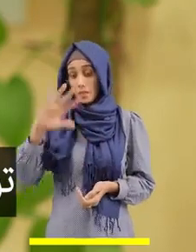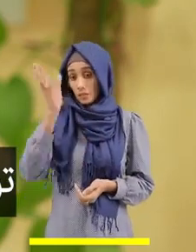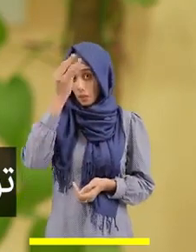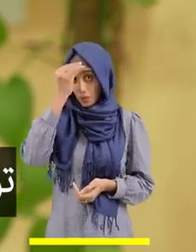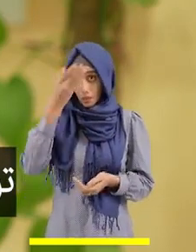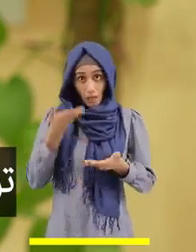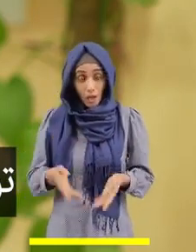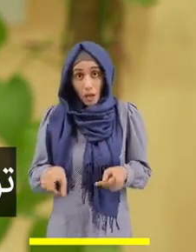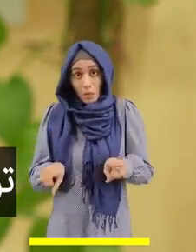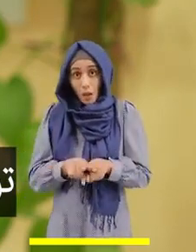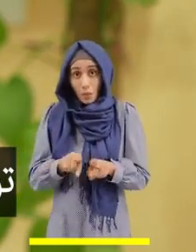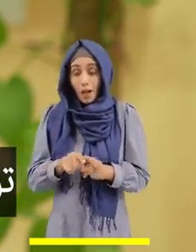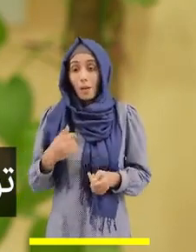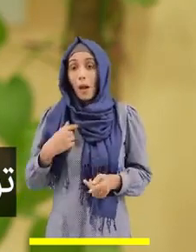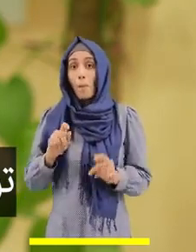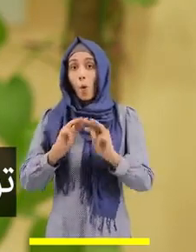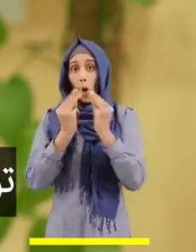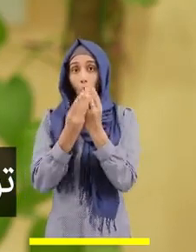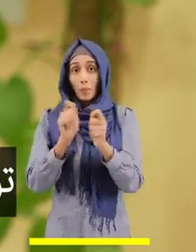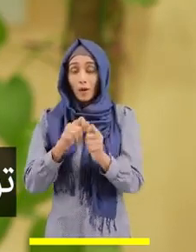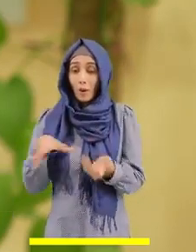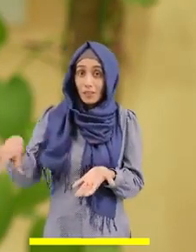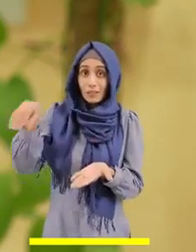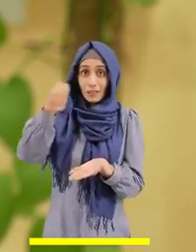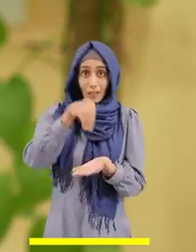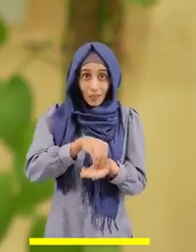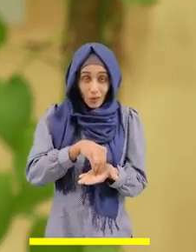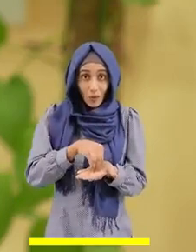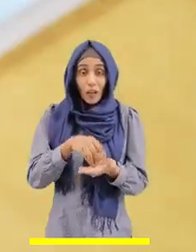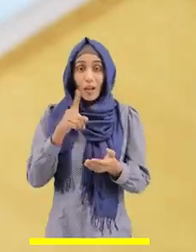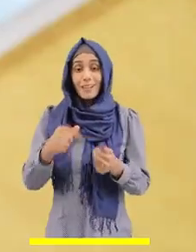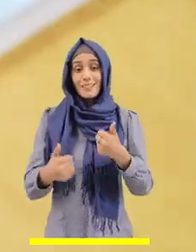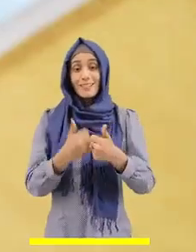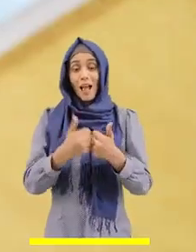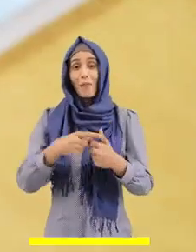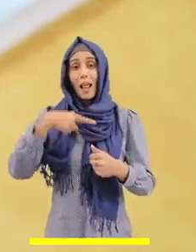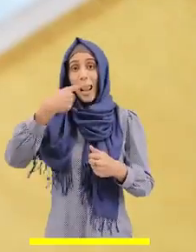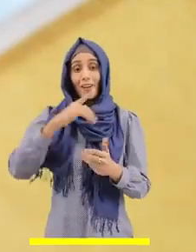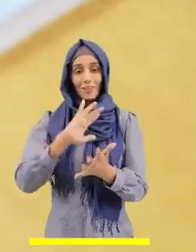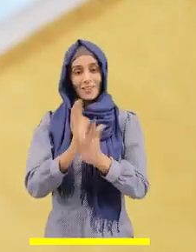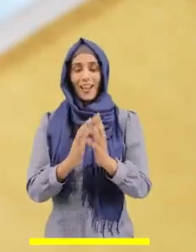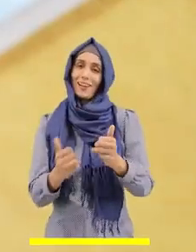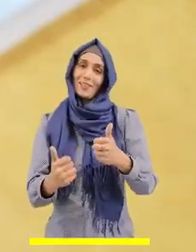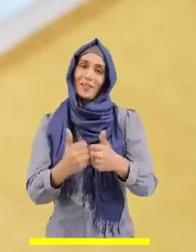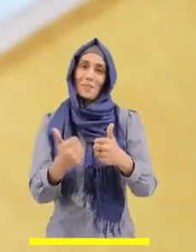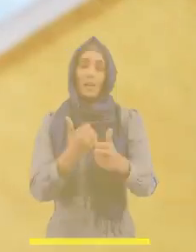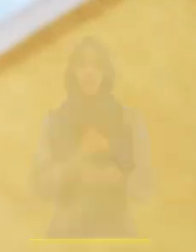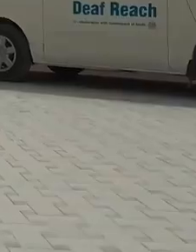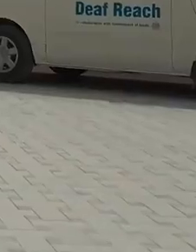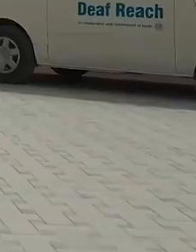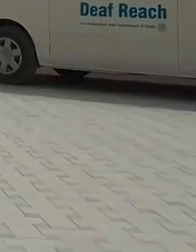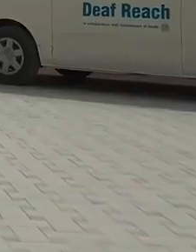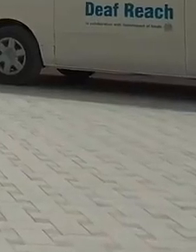the onus is on us to be more inclusive and give them room to utilize that language.